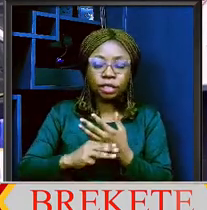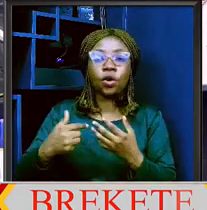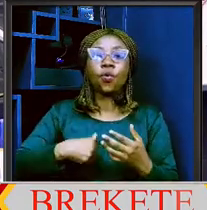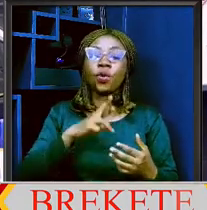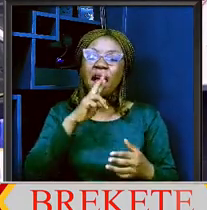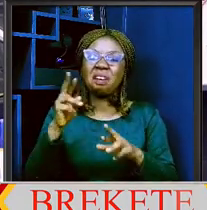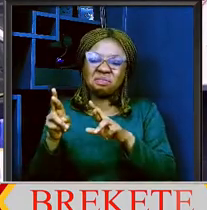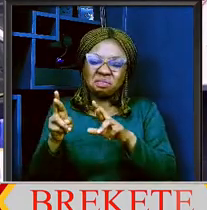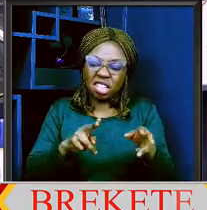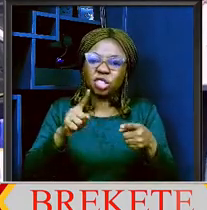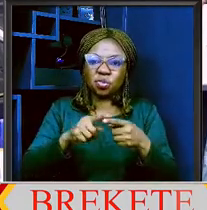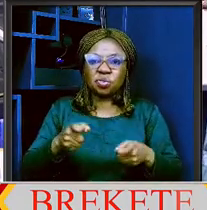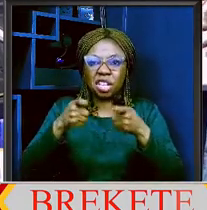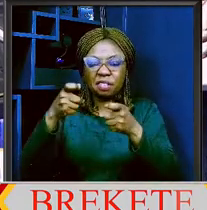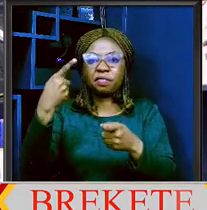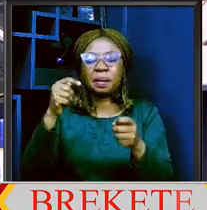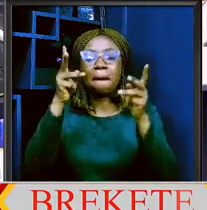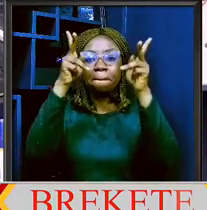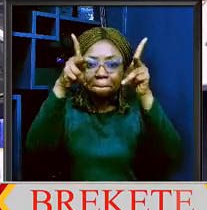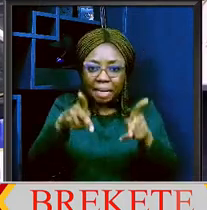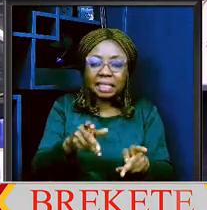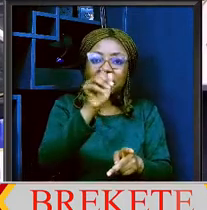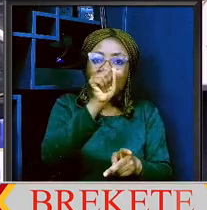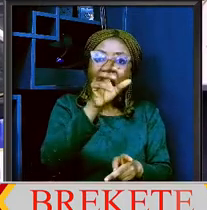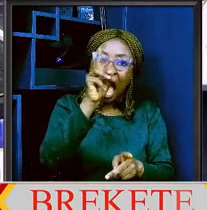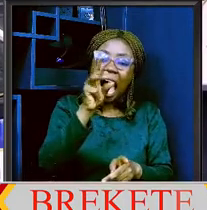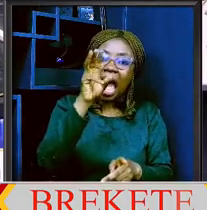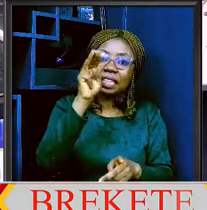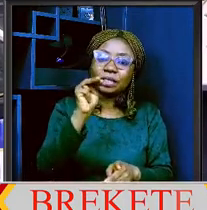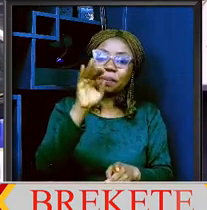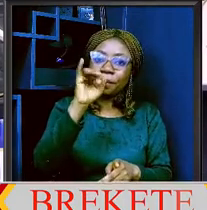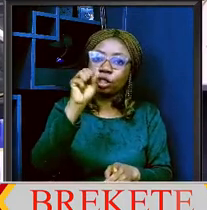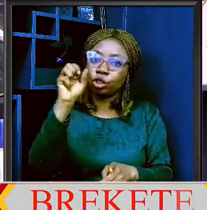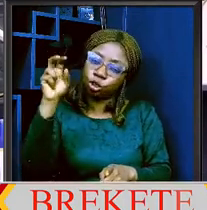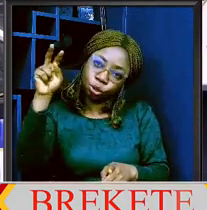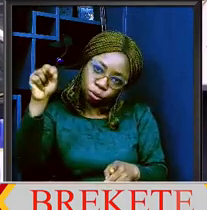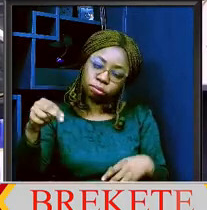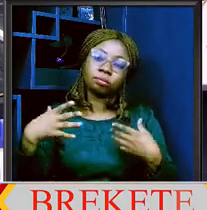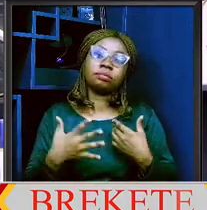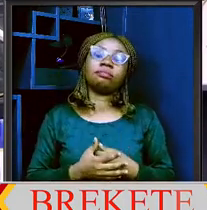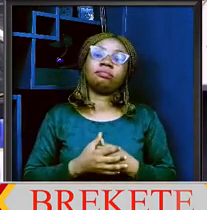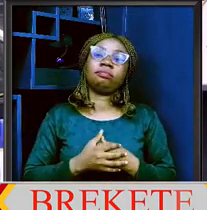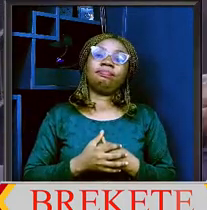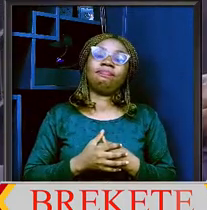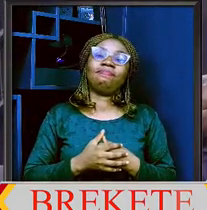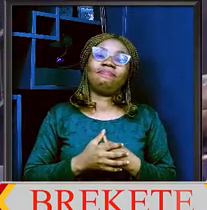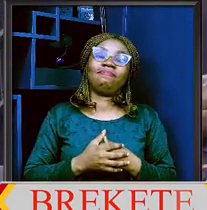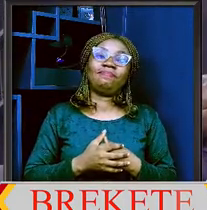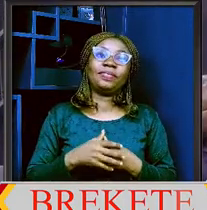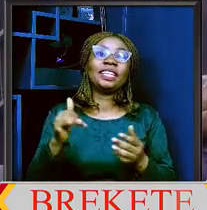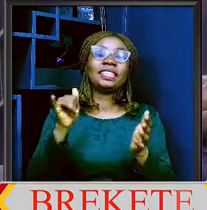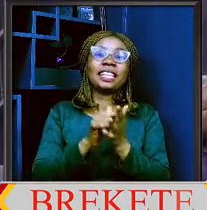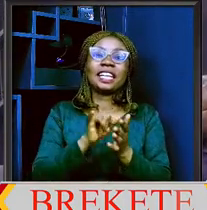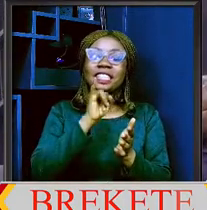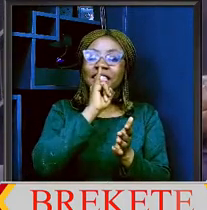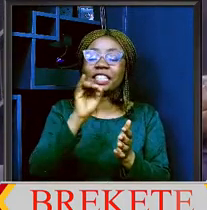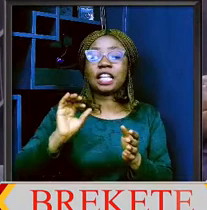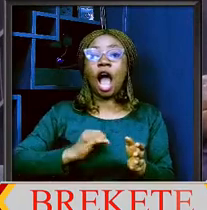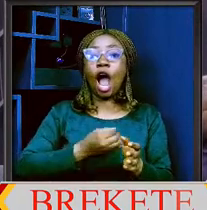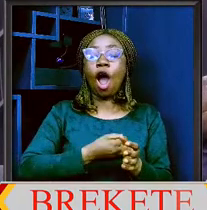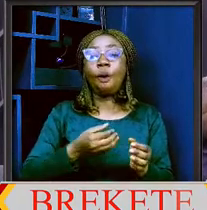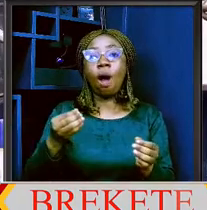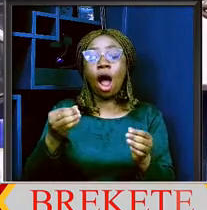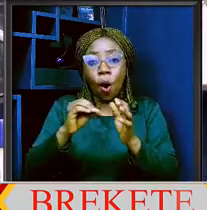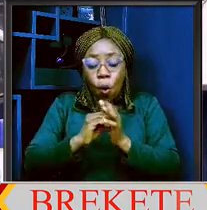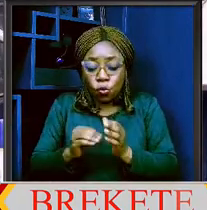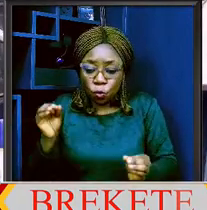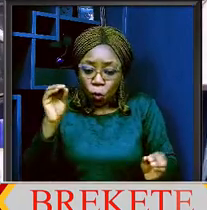give the person admission and that is that's our that's our own contribution to